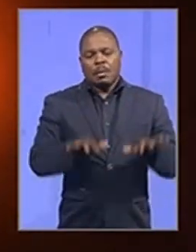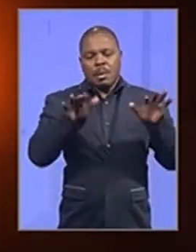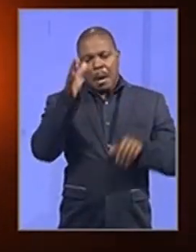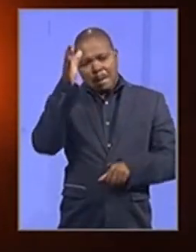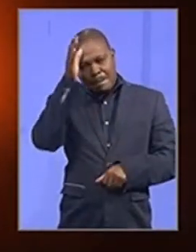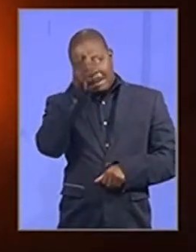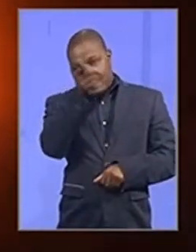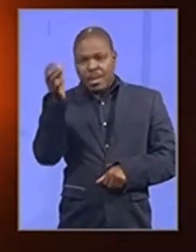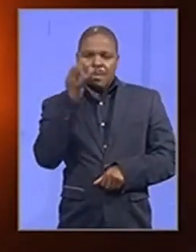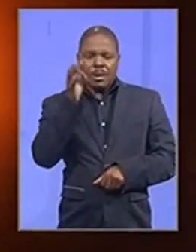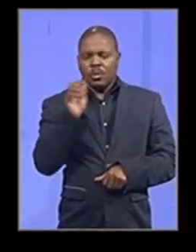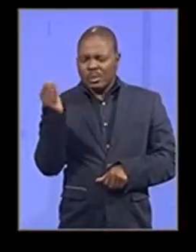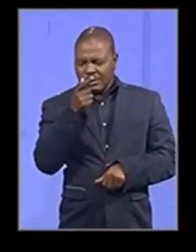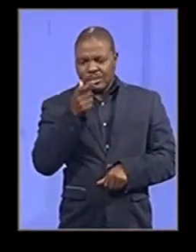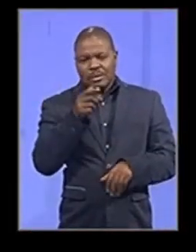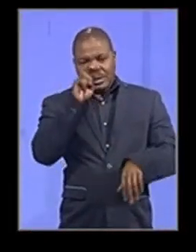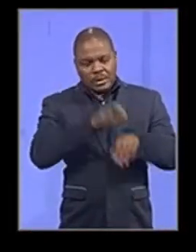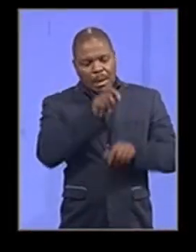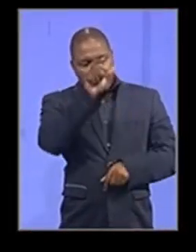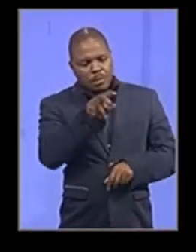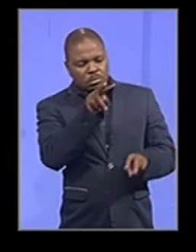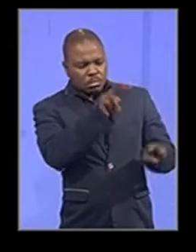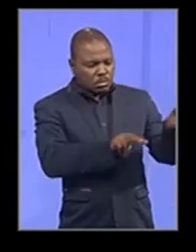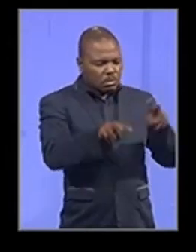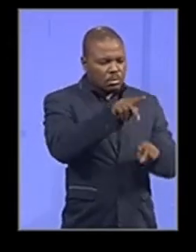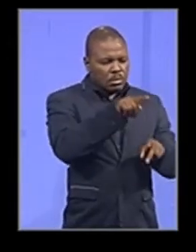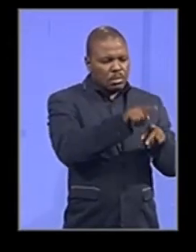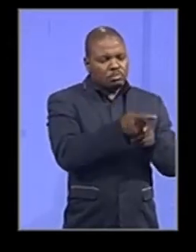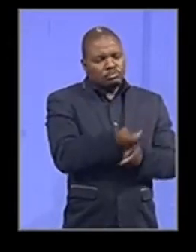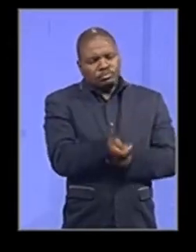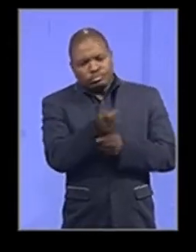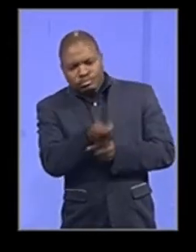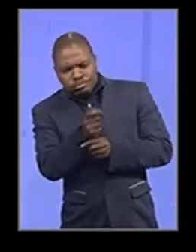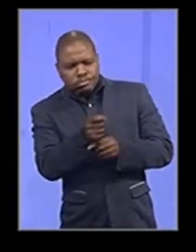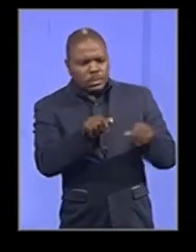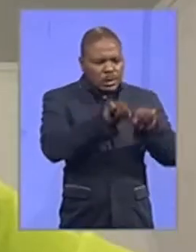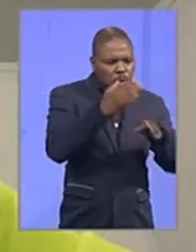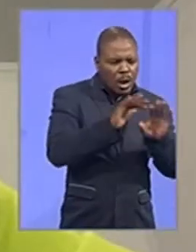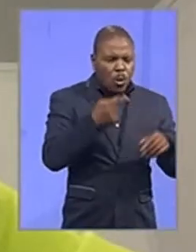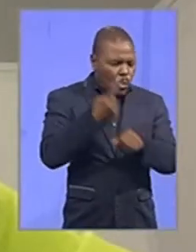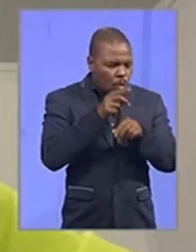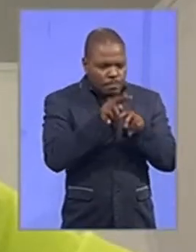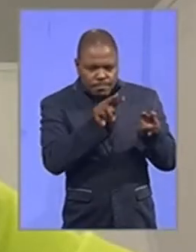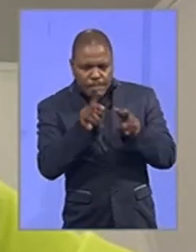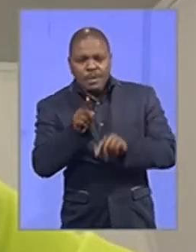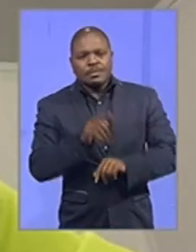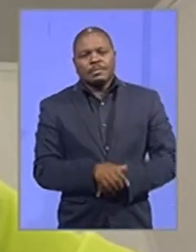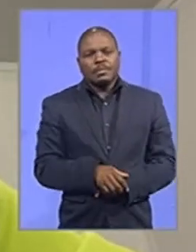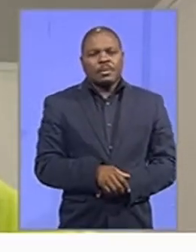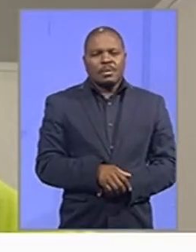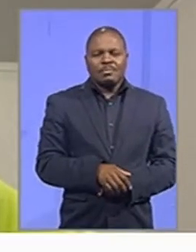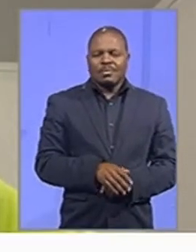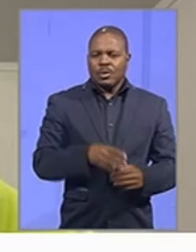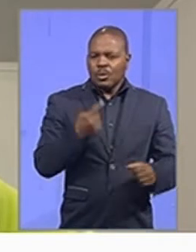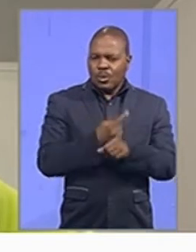le motho yo a beang leitlho maatla le maemo a di dirišetša go tima mollo ka dinako ka moka. Every company, whether it be